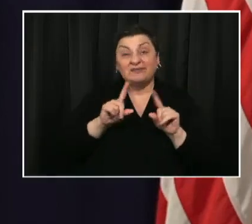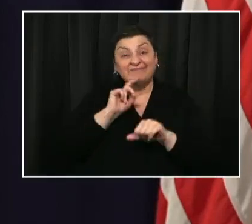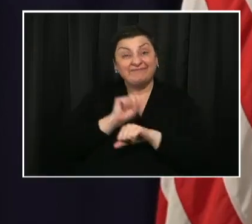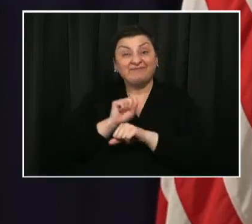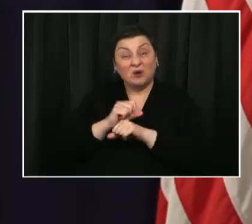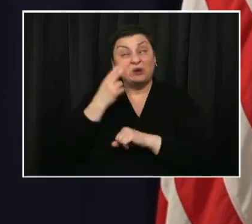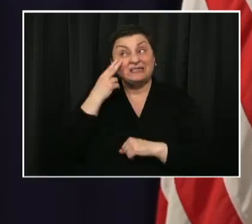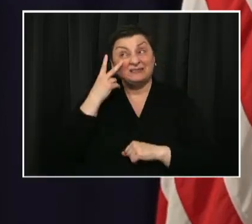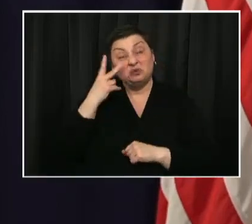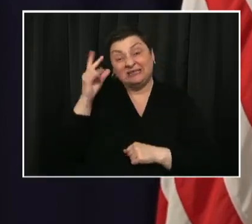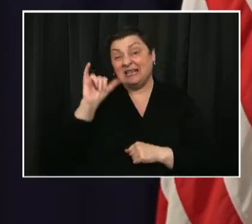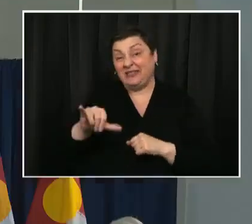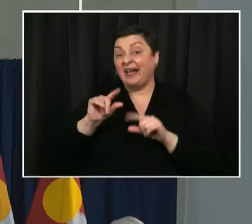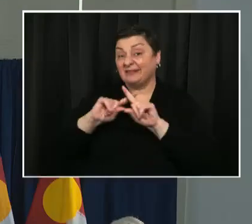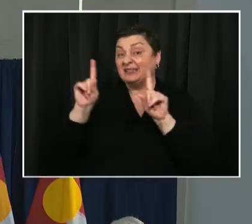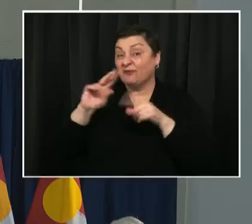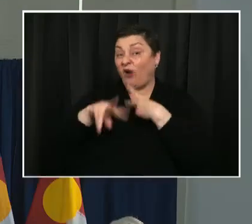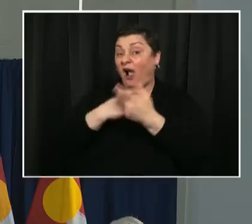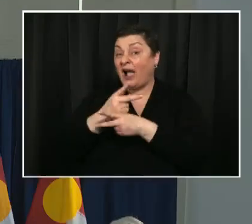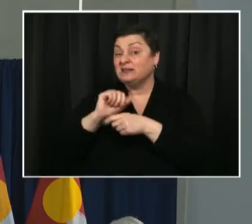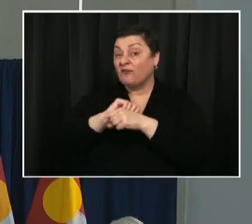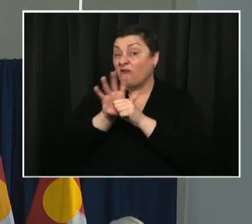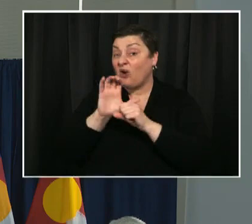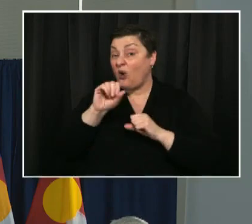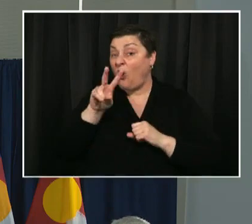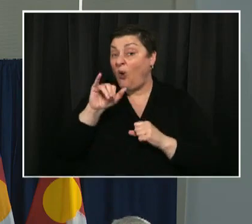these variants in the state.